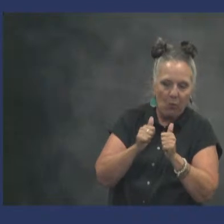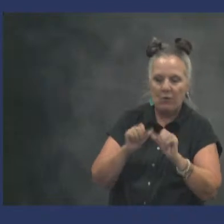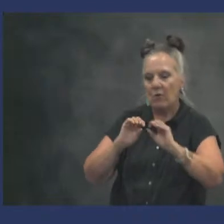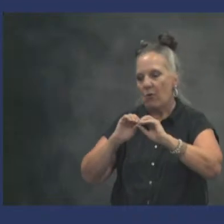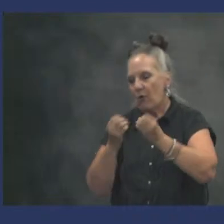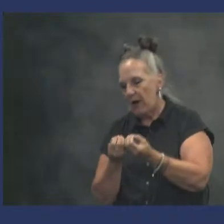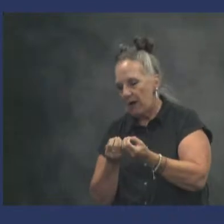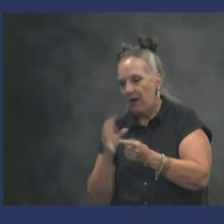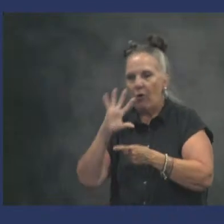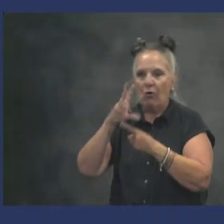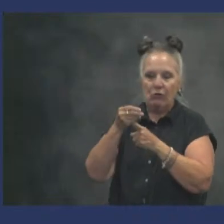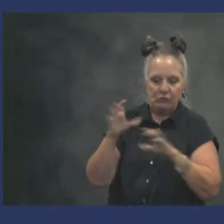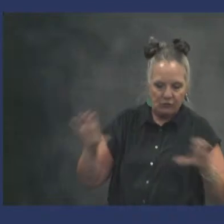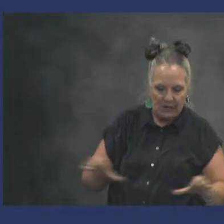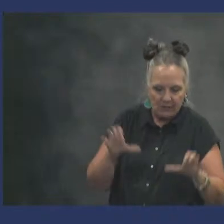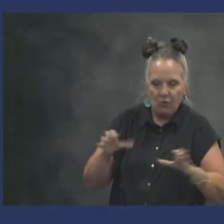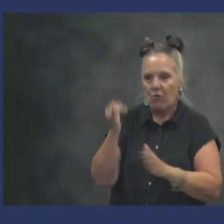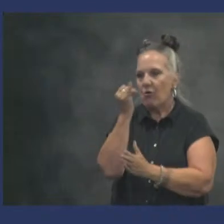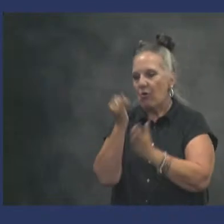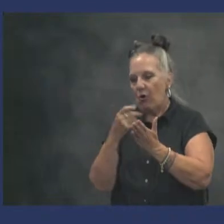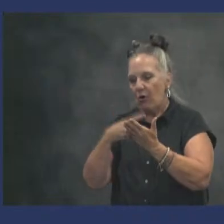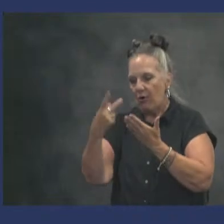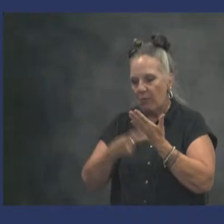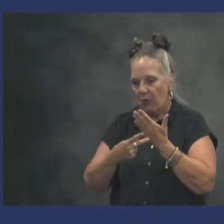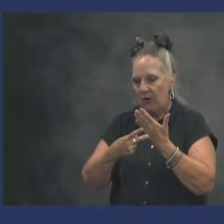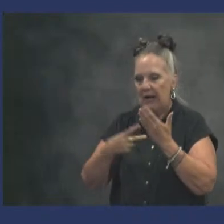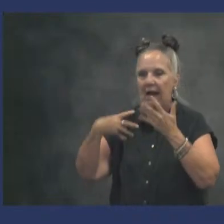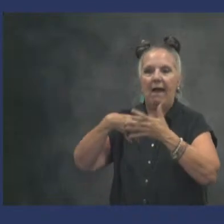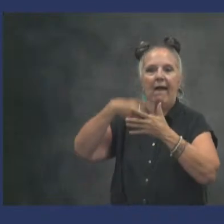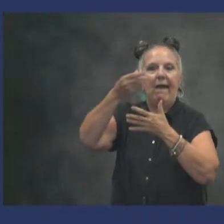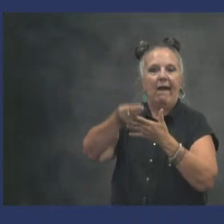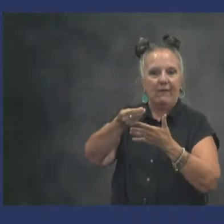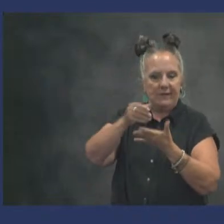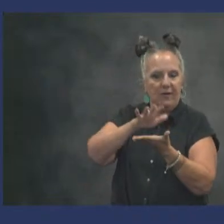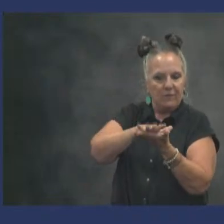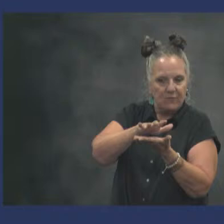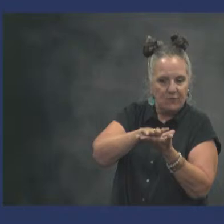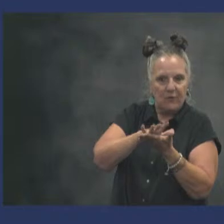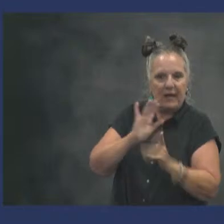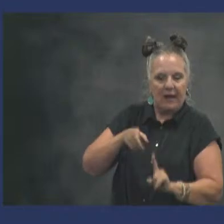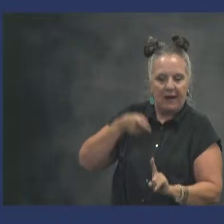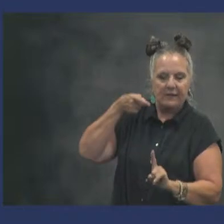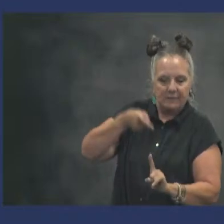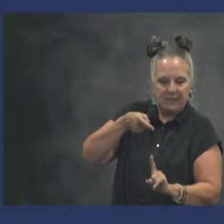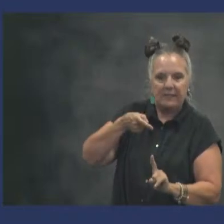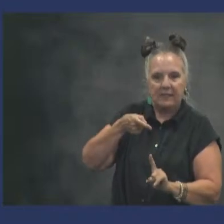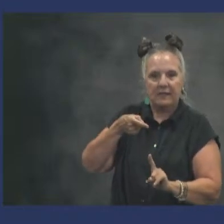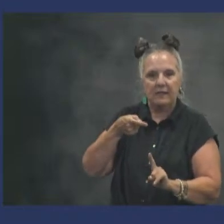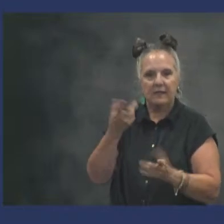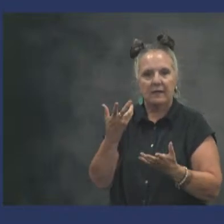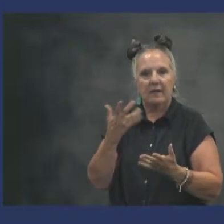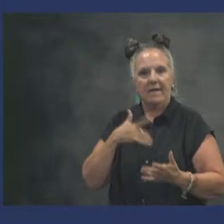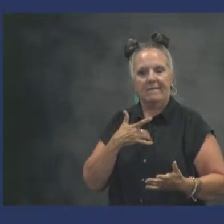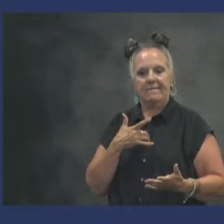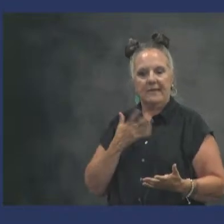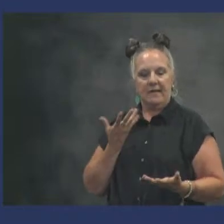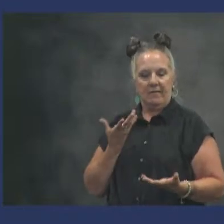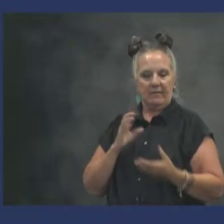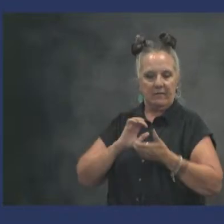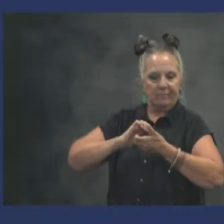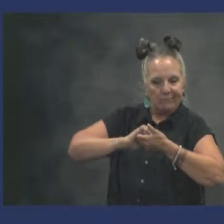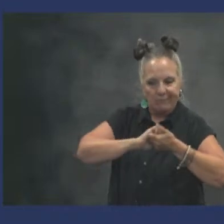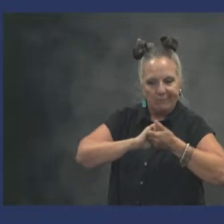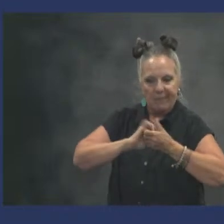organizations, cultural activities, arts programs, and extracurriculars, and specifically improve a sense of belonging among our